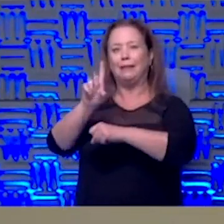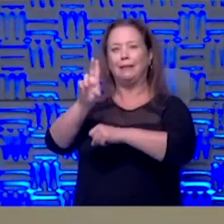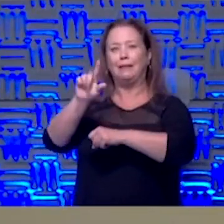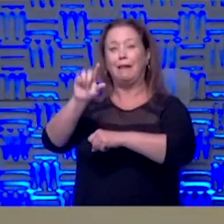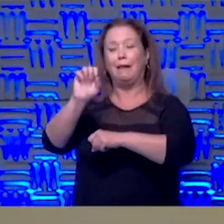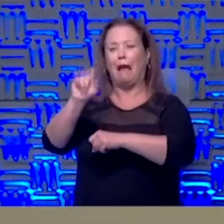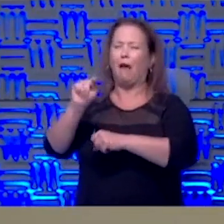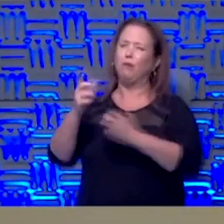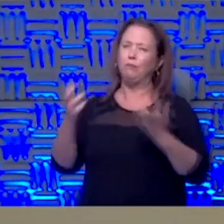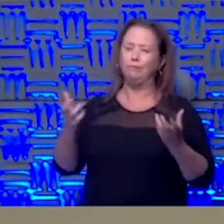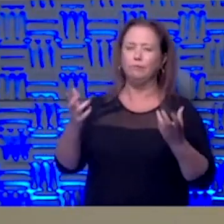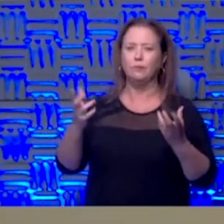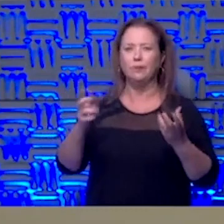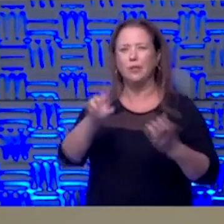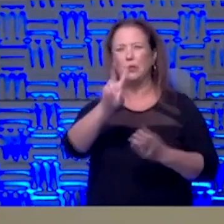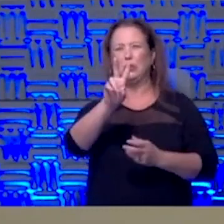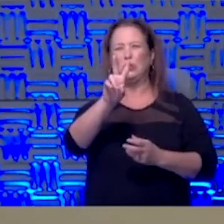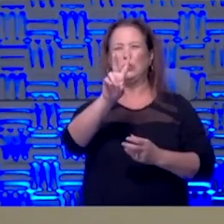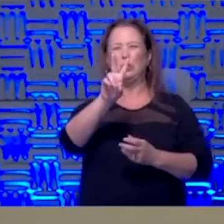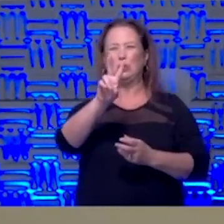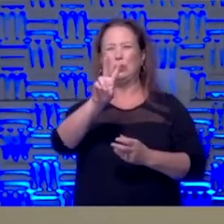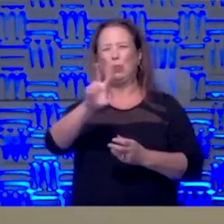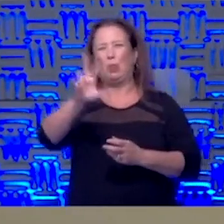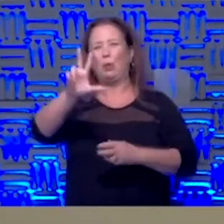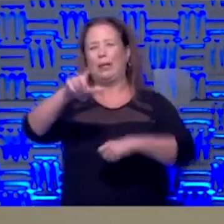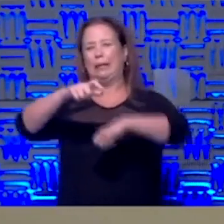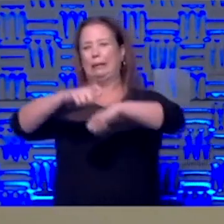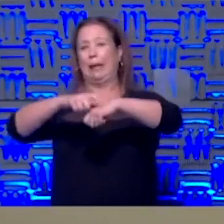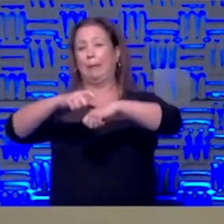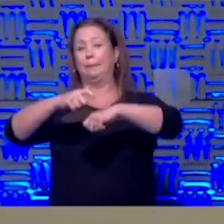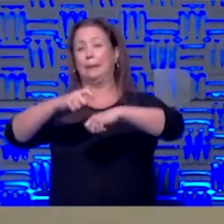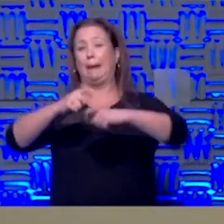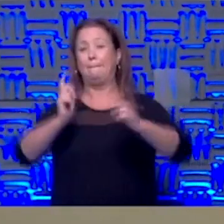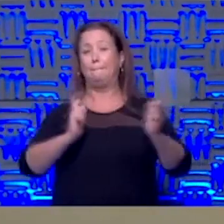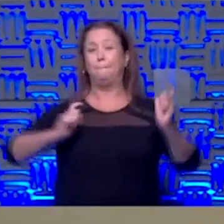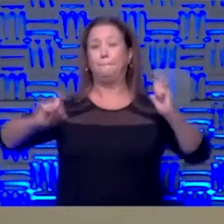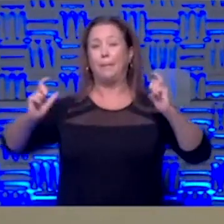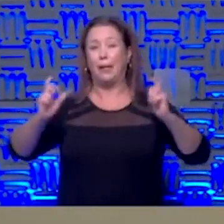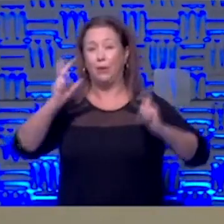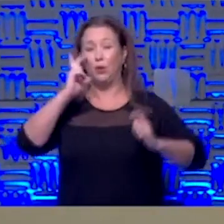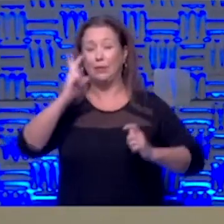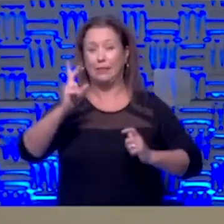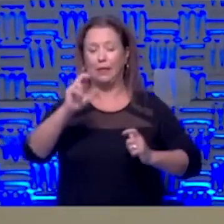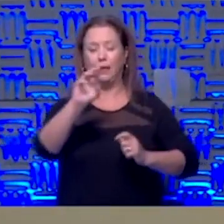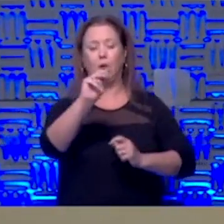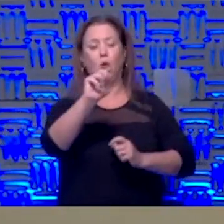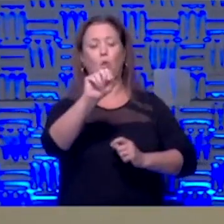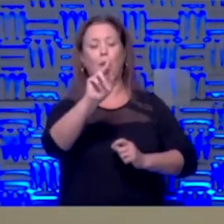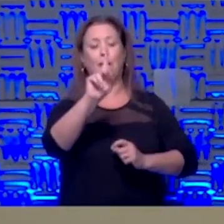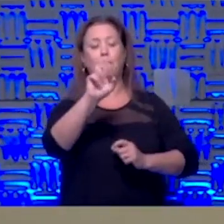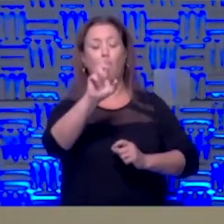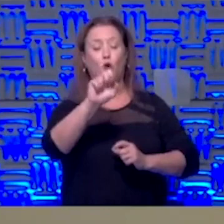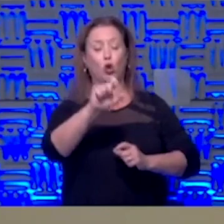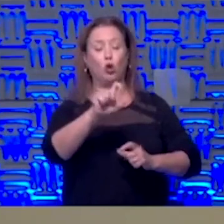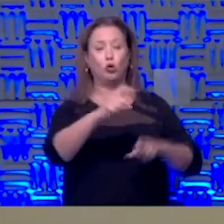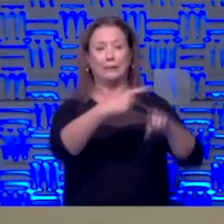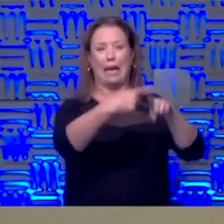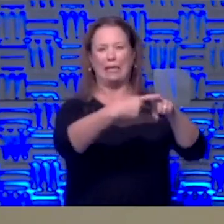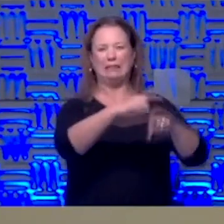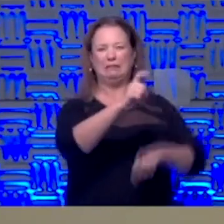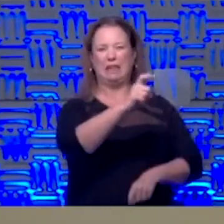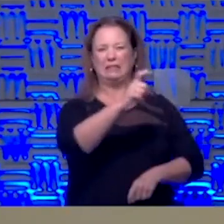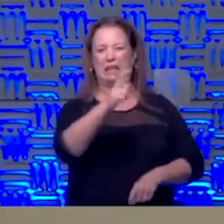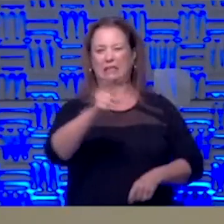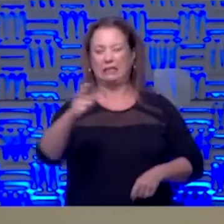actually probably 2 to 3 times bigger than what you think. We have markers within the dugouts where guys can sit